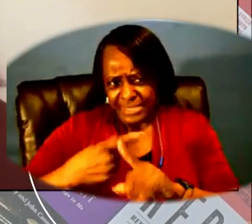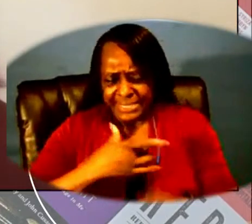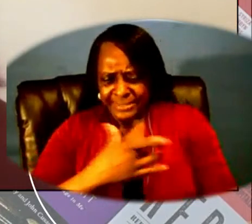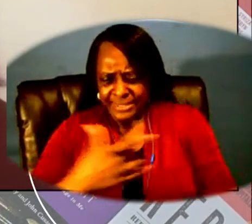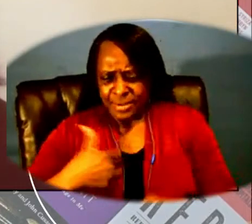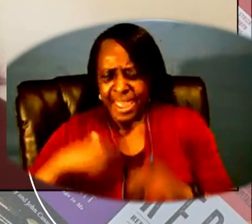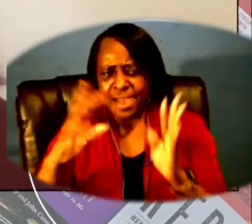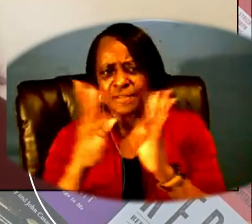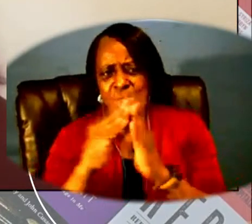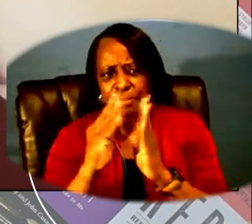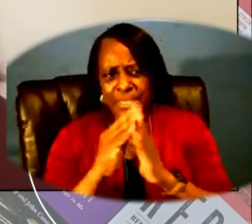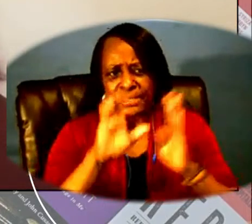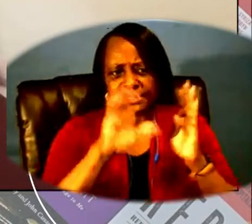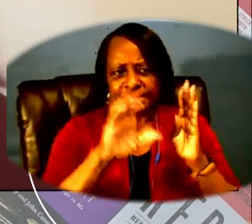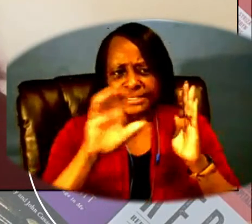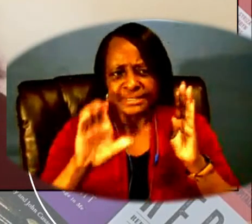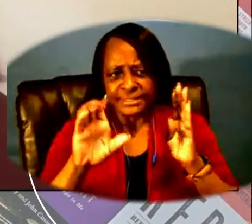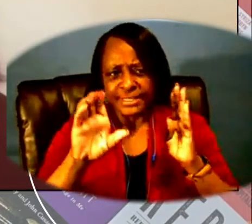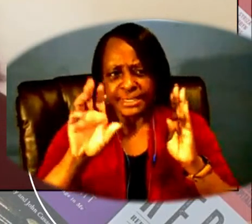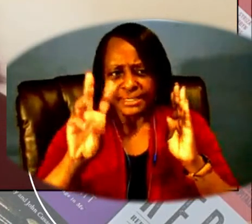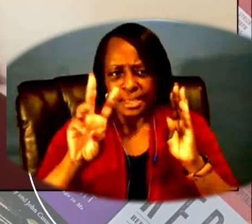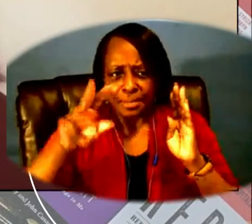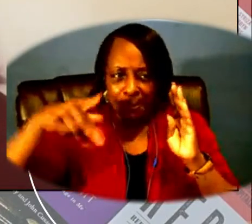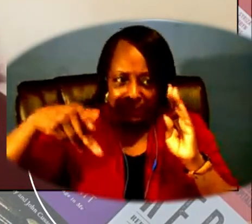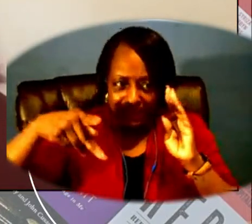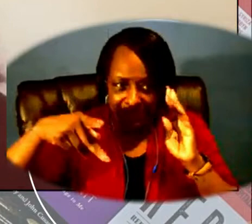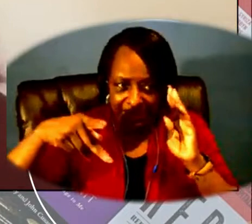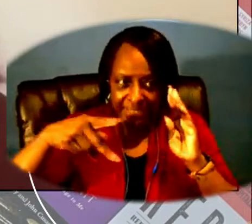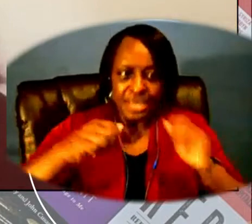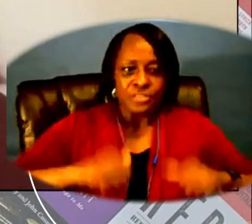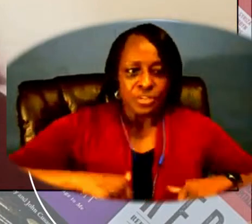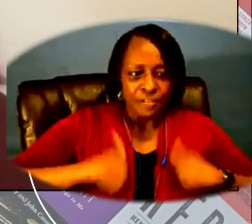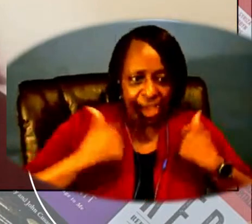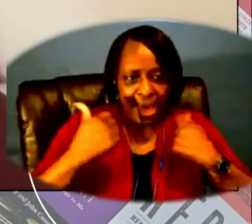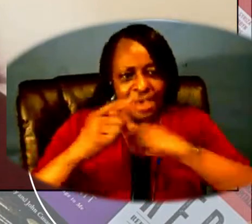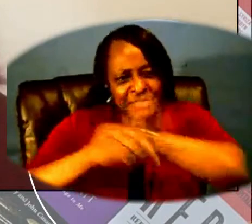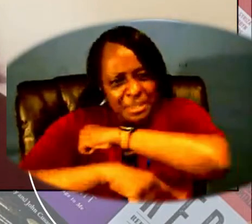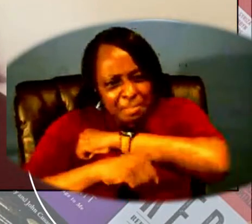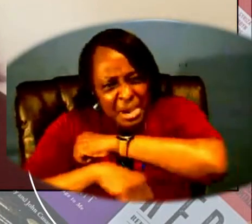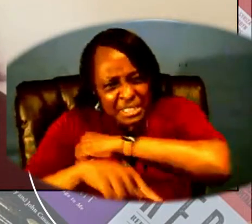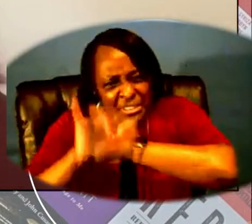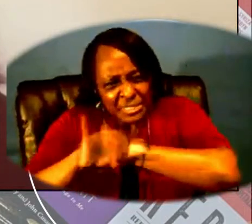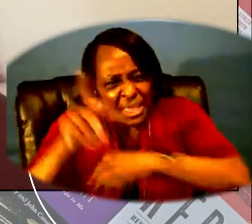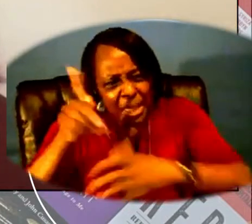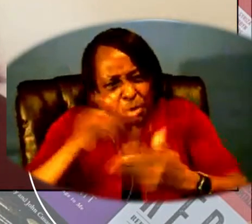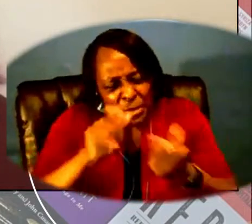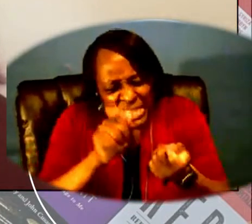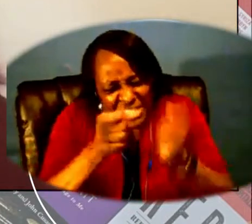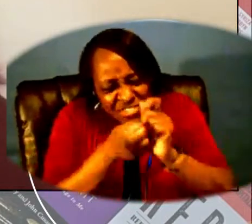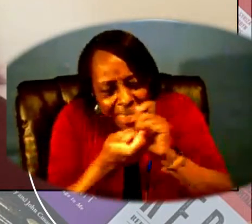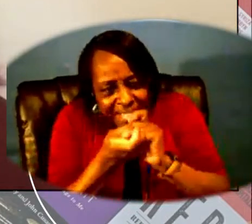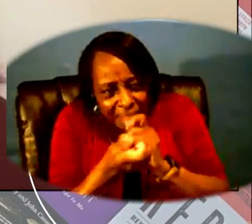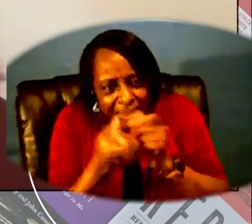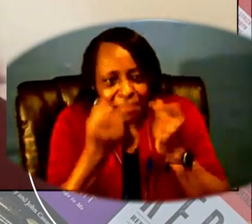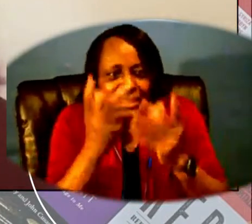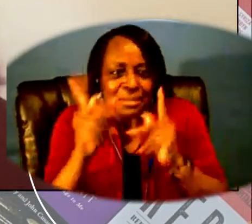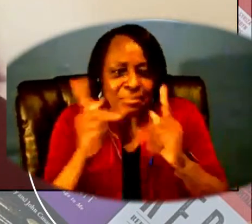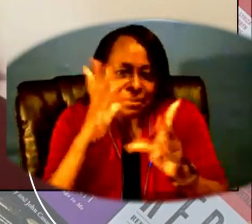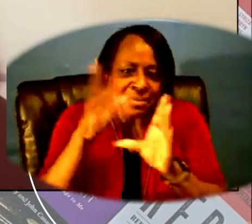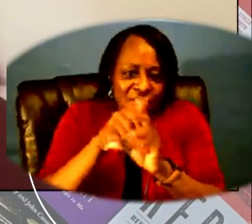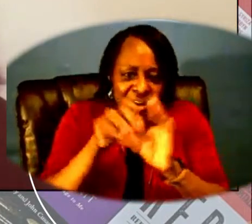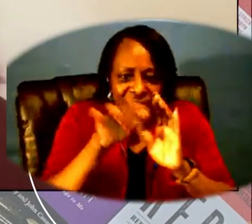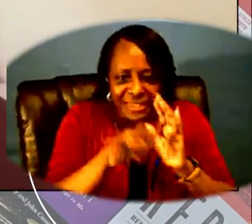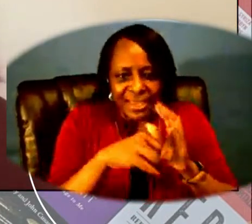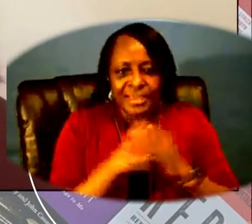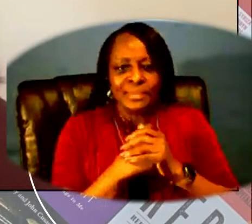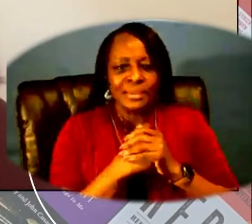meeting for CCWP. Survived and Punished changes a little bit because there's so many of us trying to navigate. But